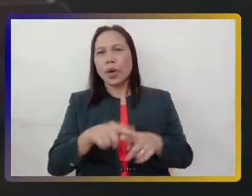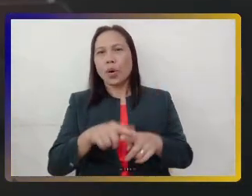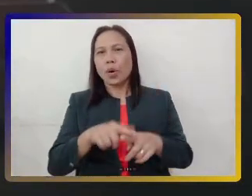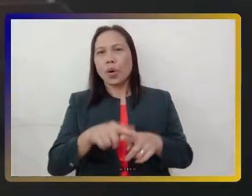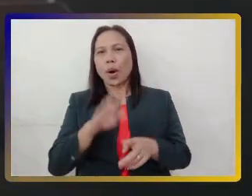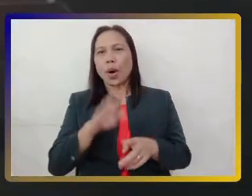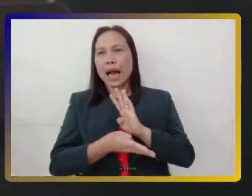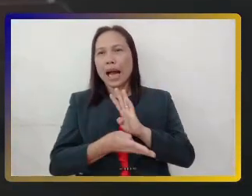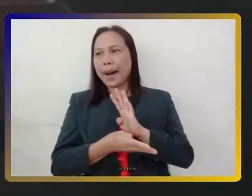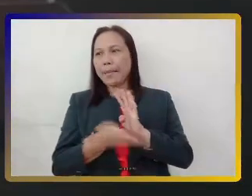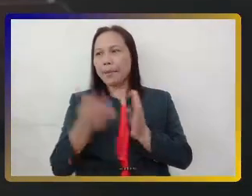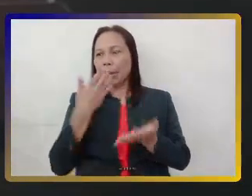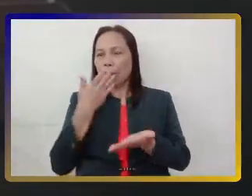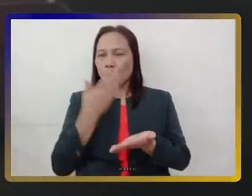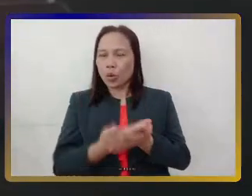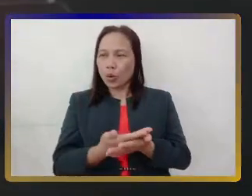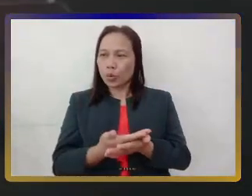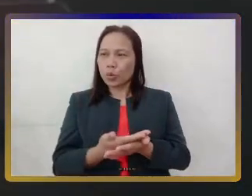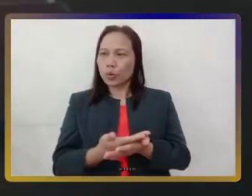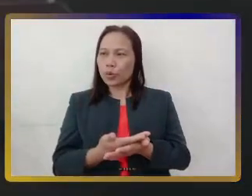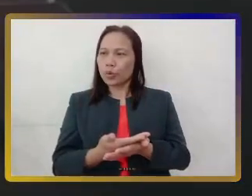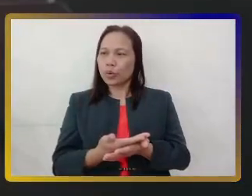problem kadaon